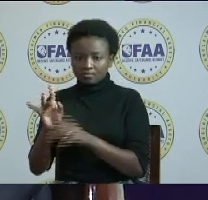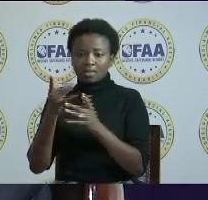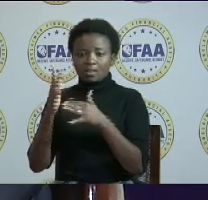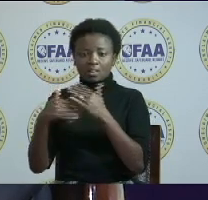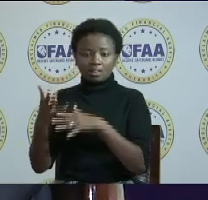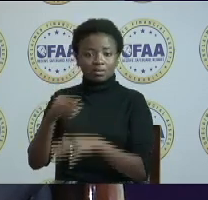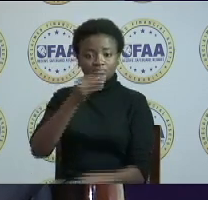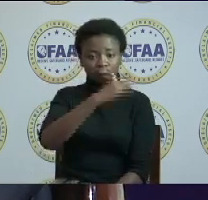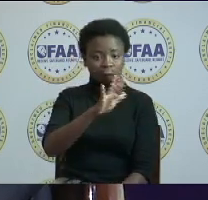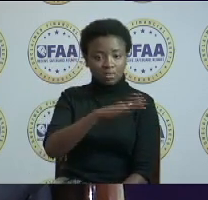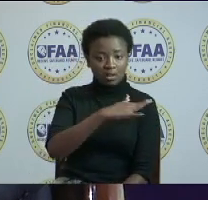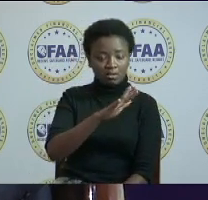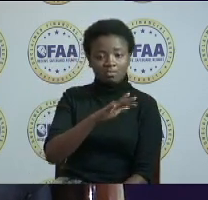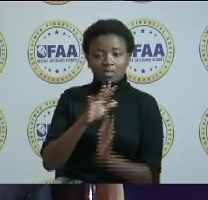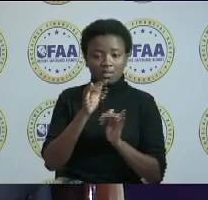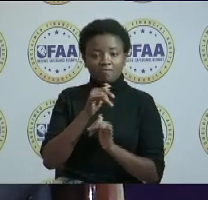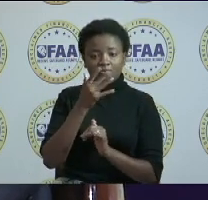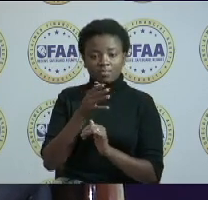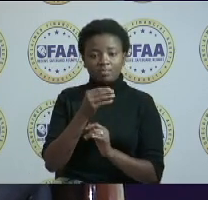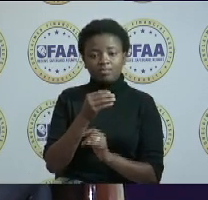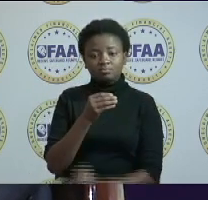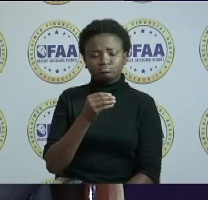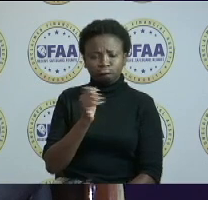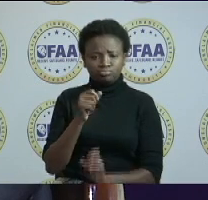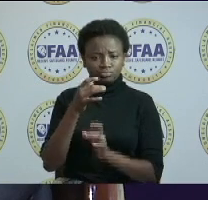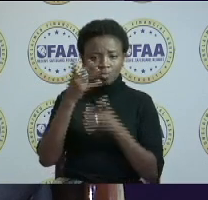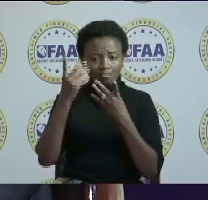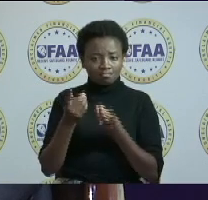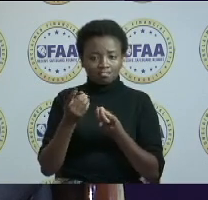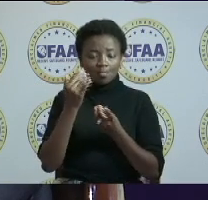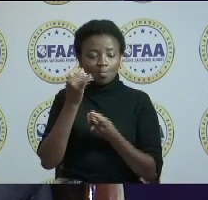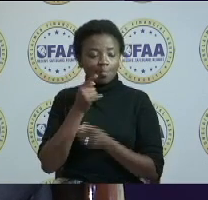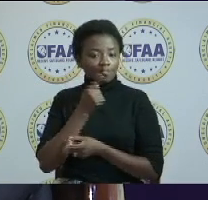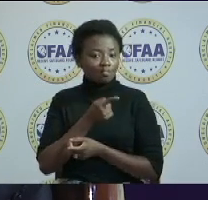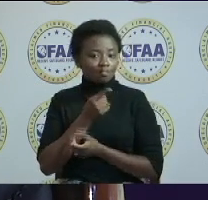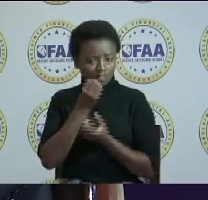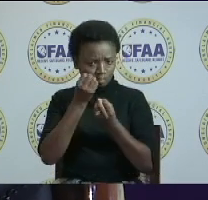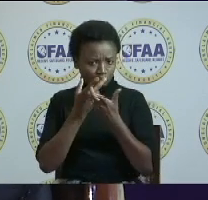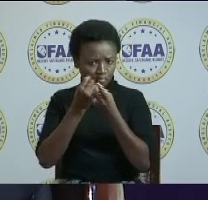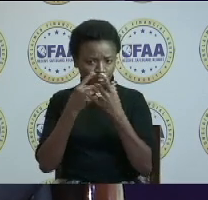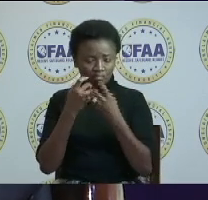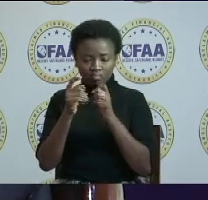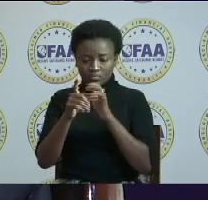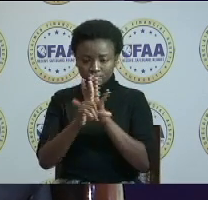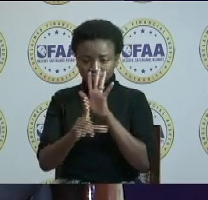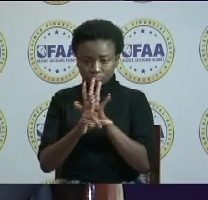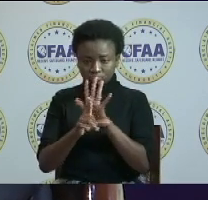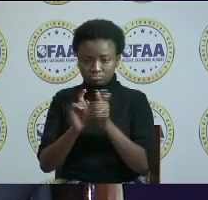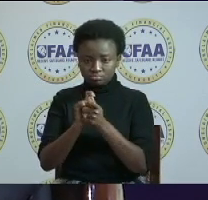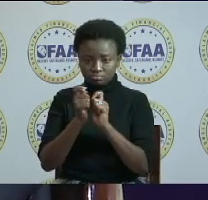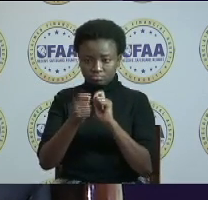cabinet. And after that, it will be tabled in parliament because it informs some legislative changes in our